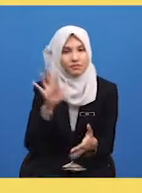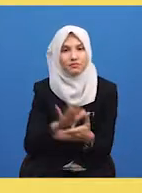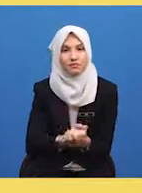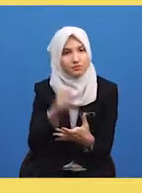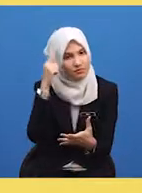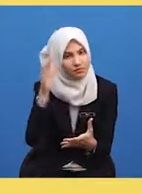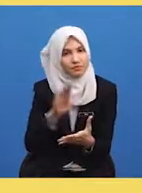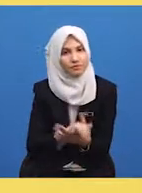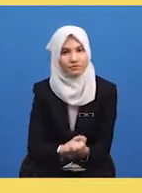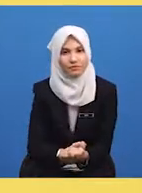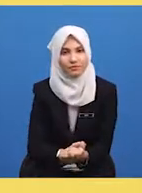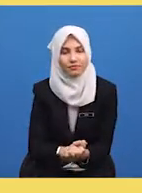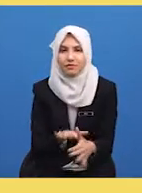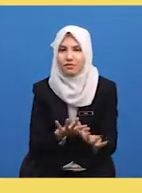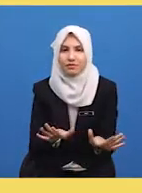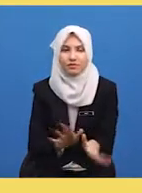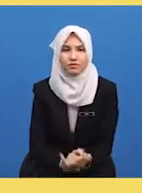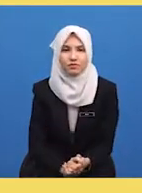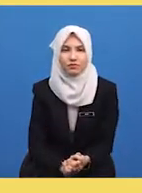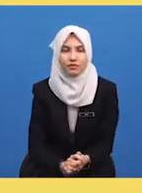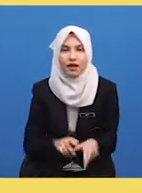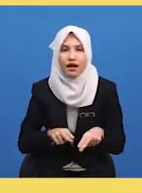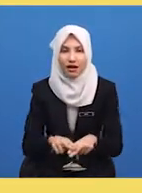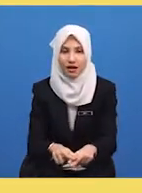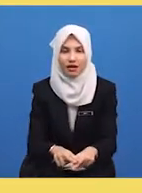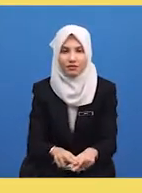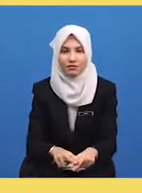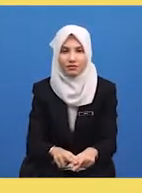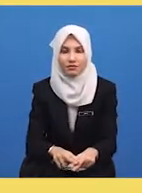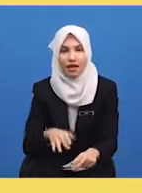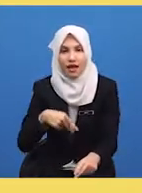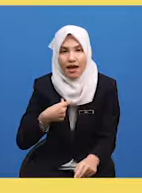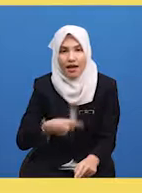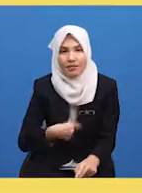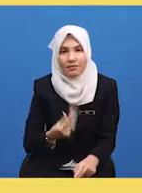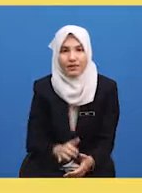Nothing should make you feel uncomfortable or unhappy.